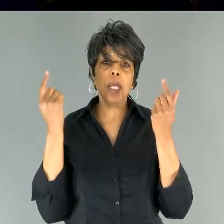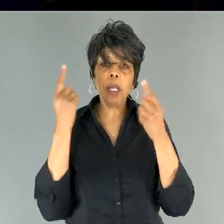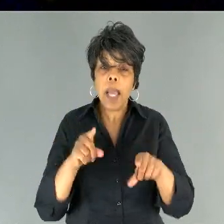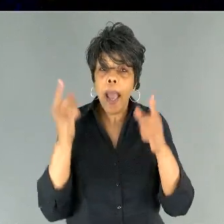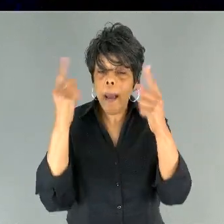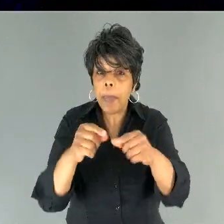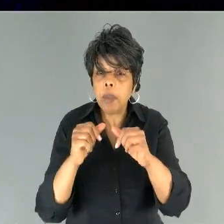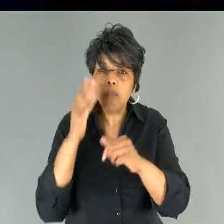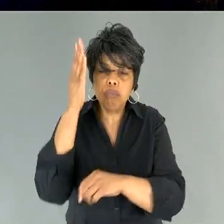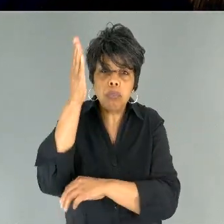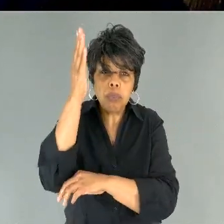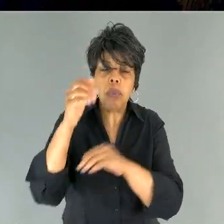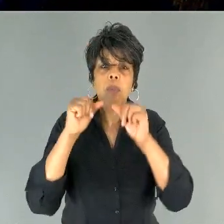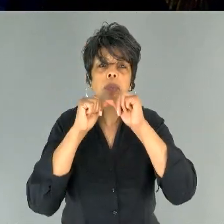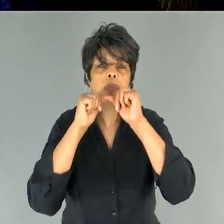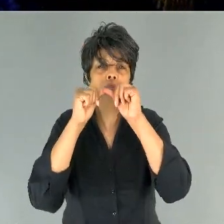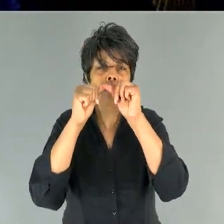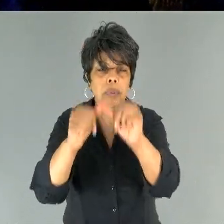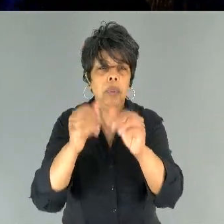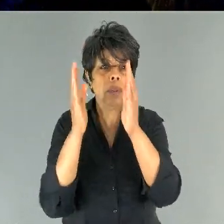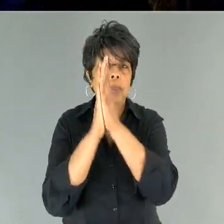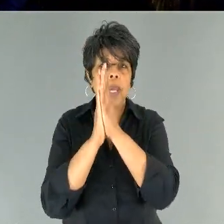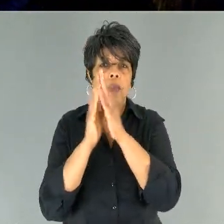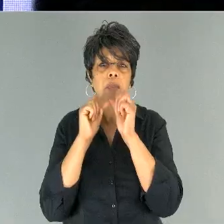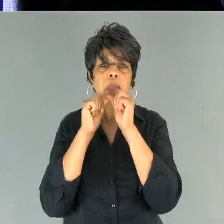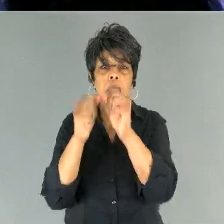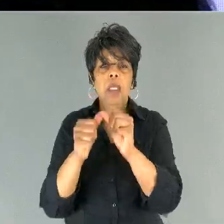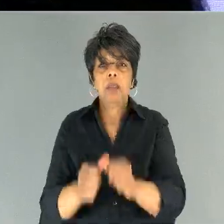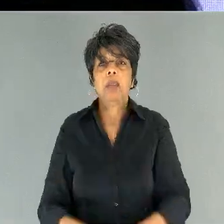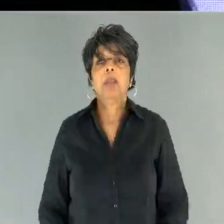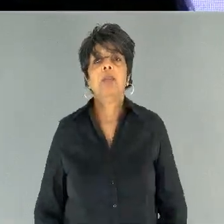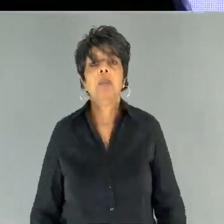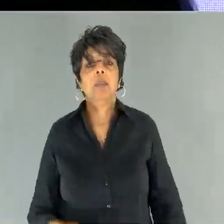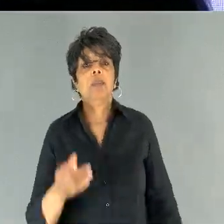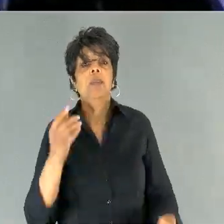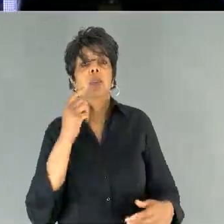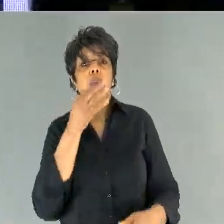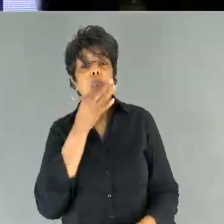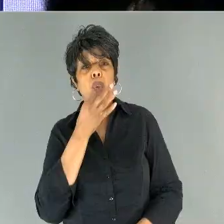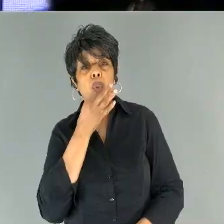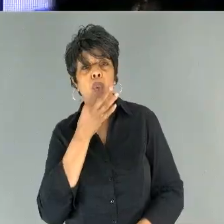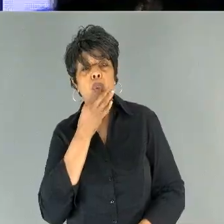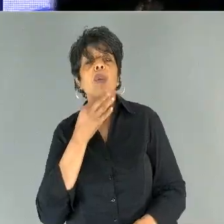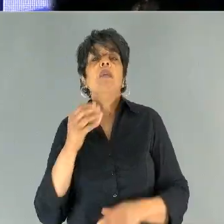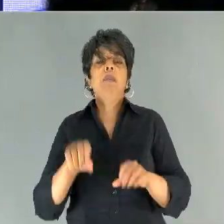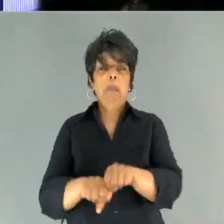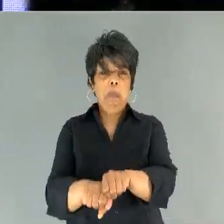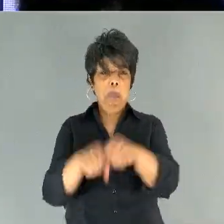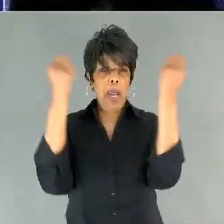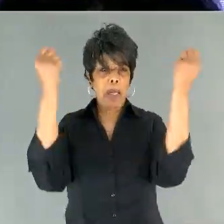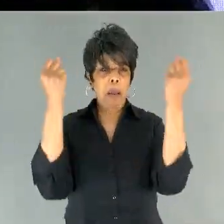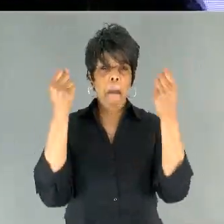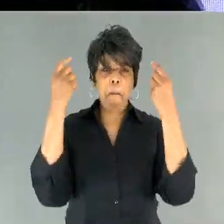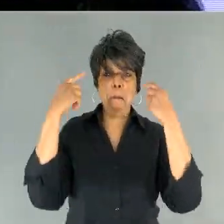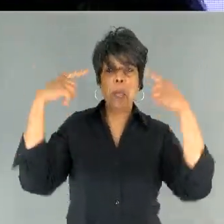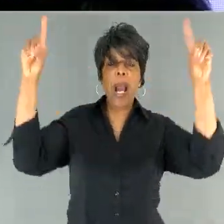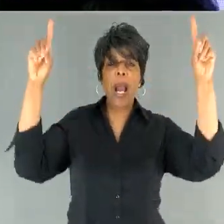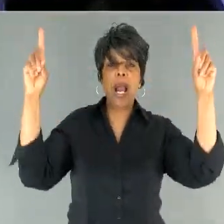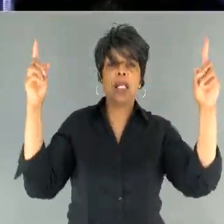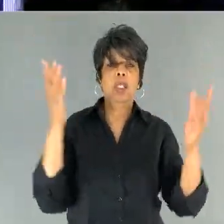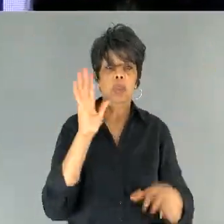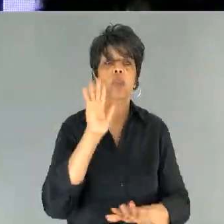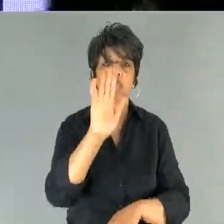Samuel is coming. Your breakthrough is going to happen. Your children will be saved.